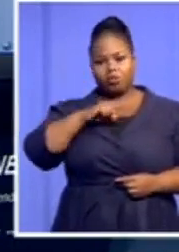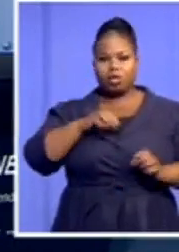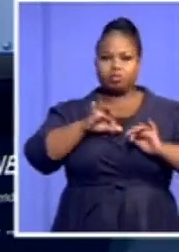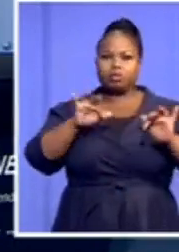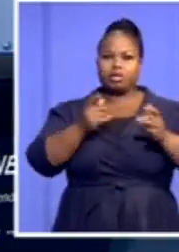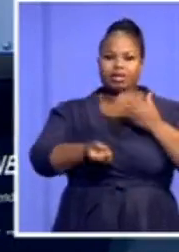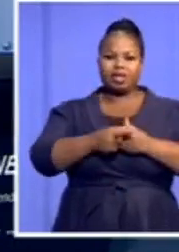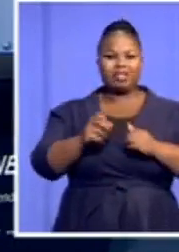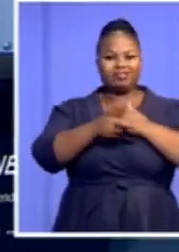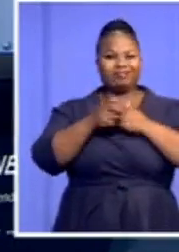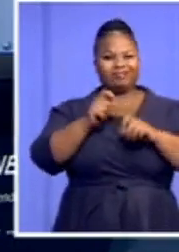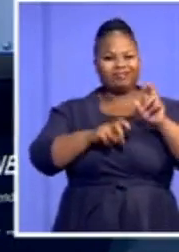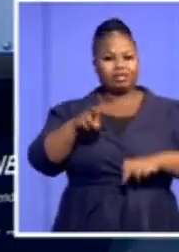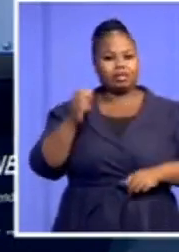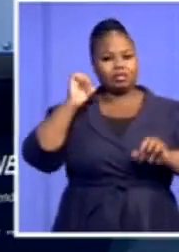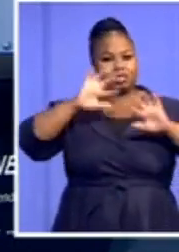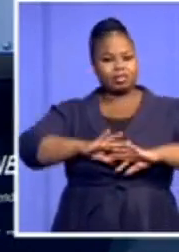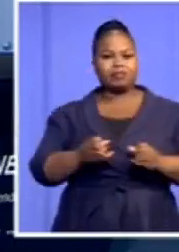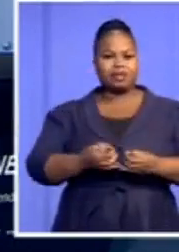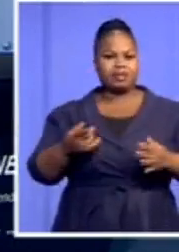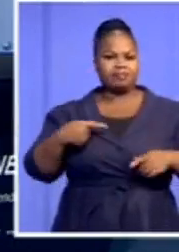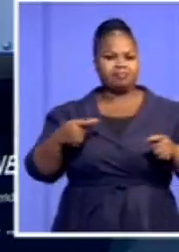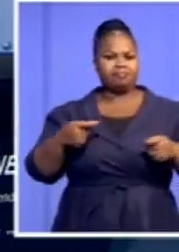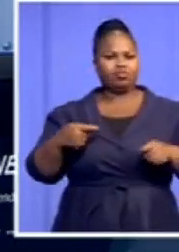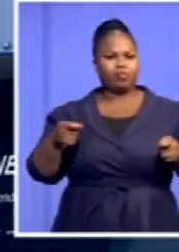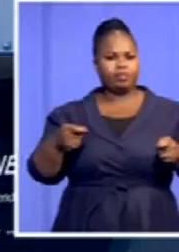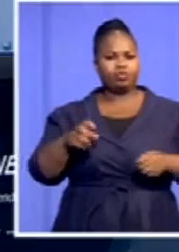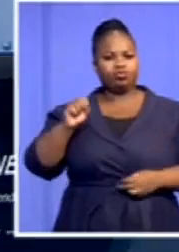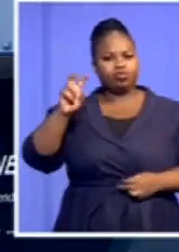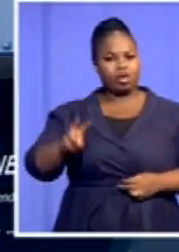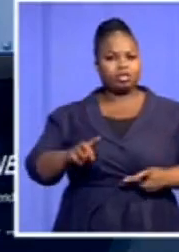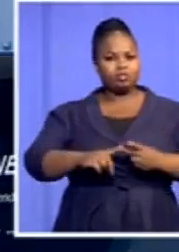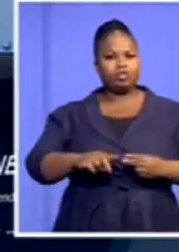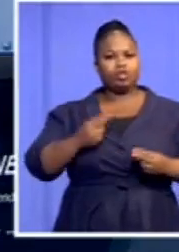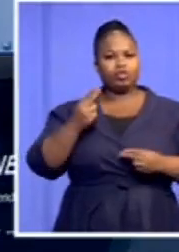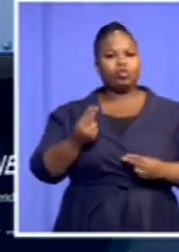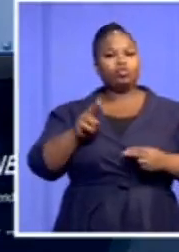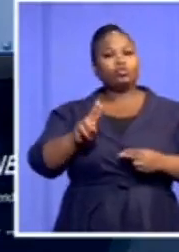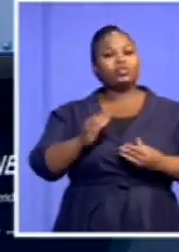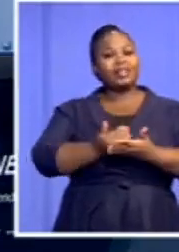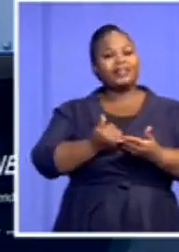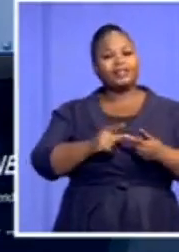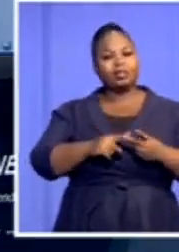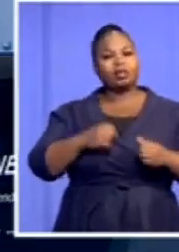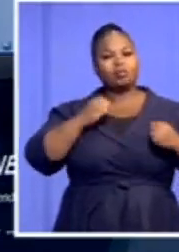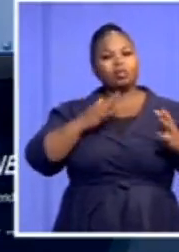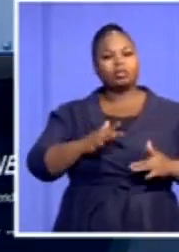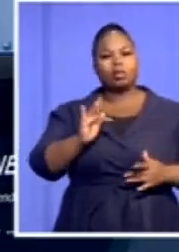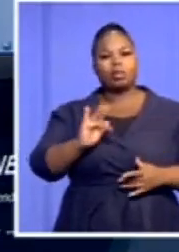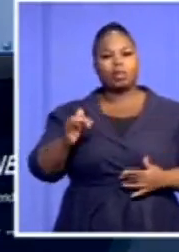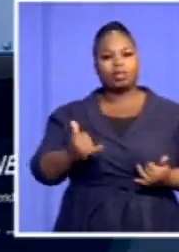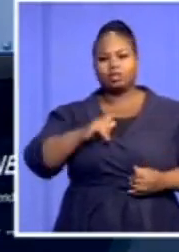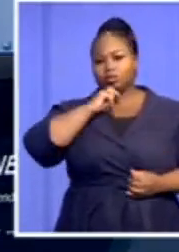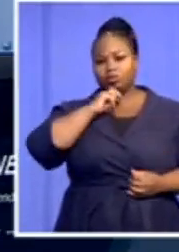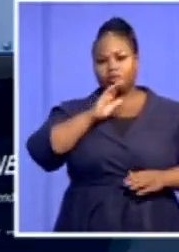Several retail outlets, including Shoprite U-Save and Boxer, were left completely empty this morning. For more on the story, let's cross live to our